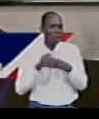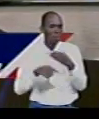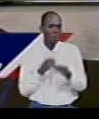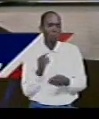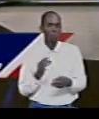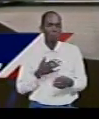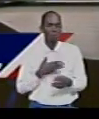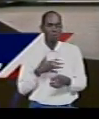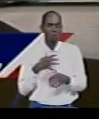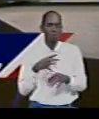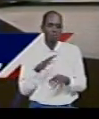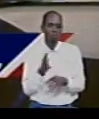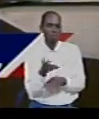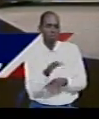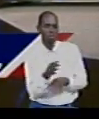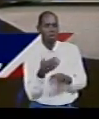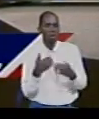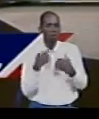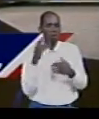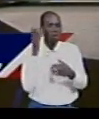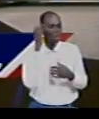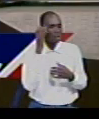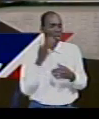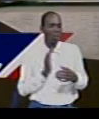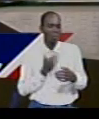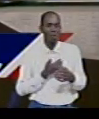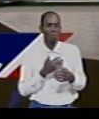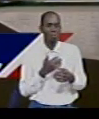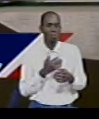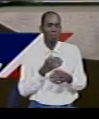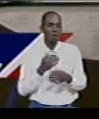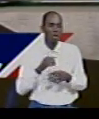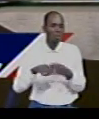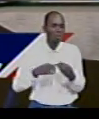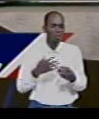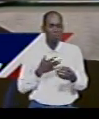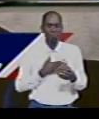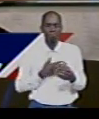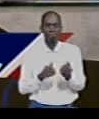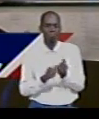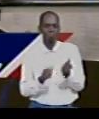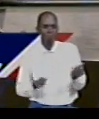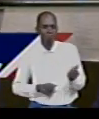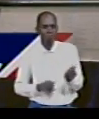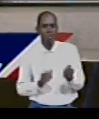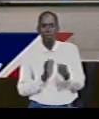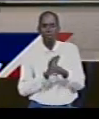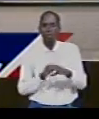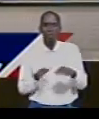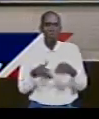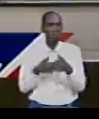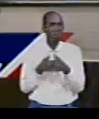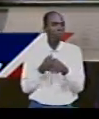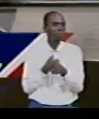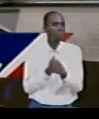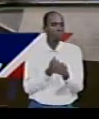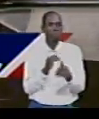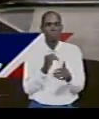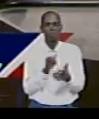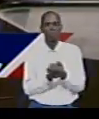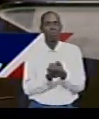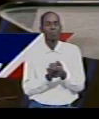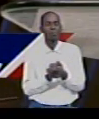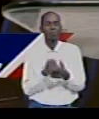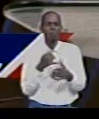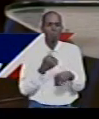compromise? Have you heard about my dissembling? Don't follow that. Make sure, because Christ is coming,